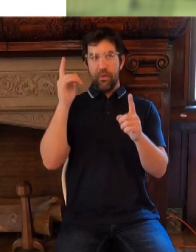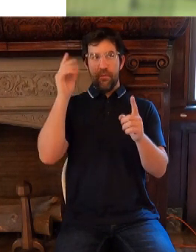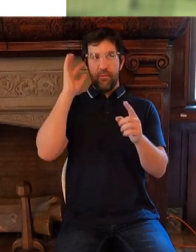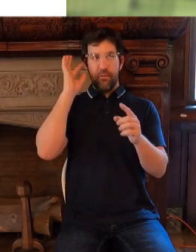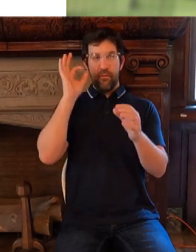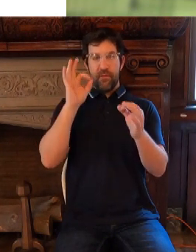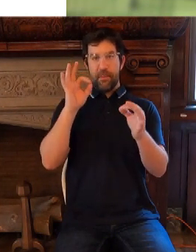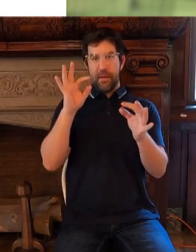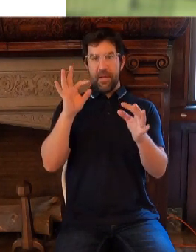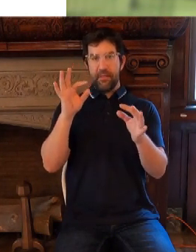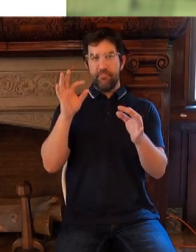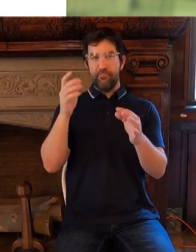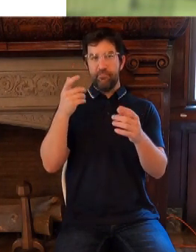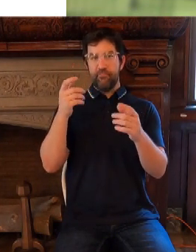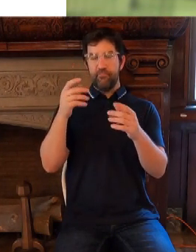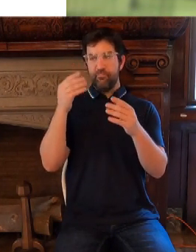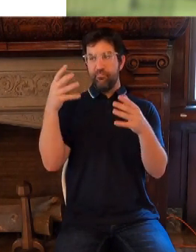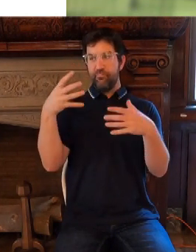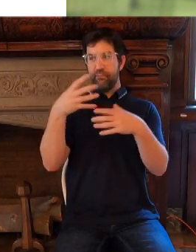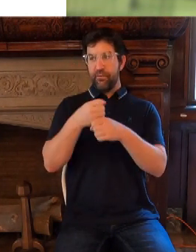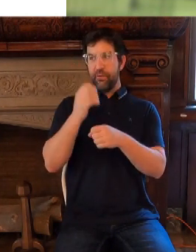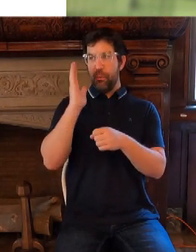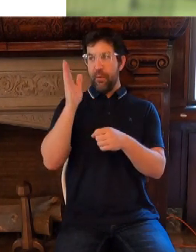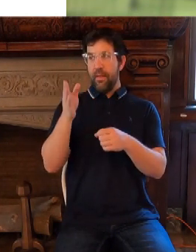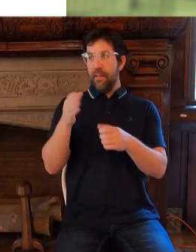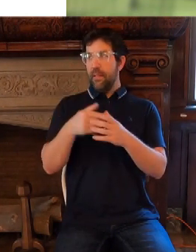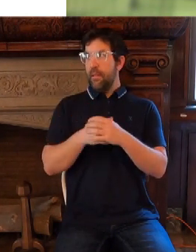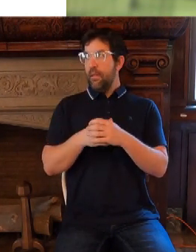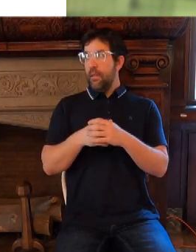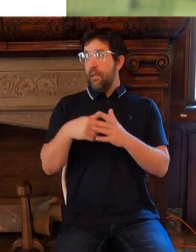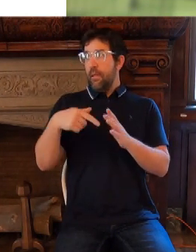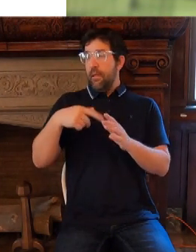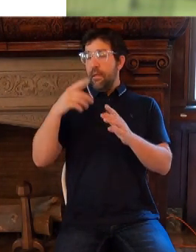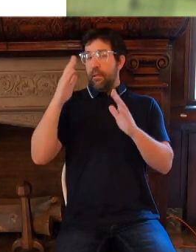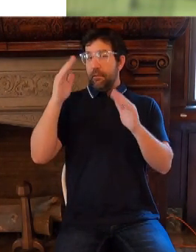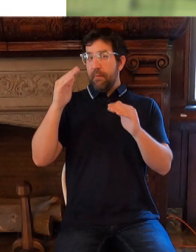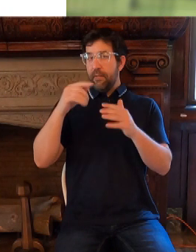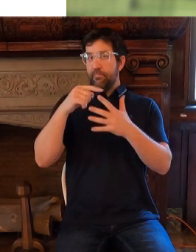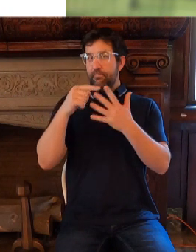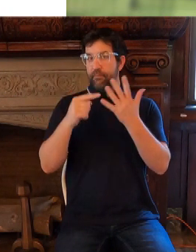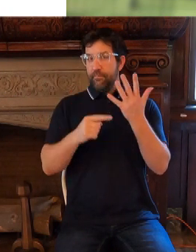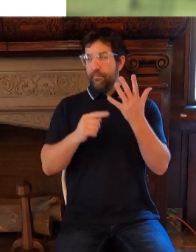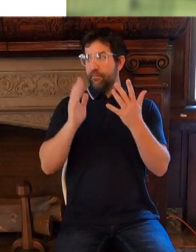in past conversations with you all about this project and what you can expect.